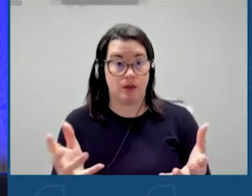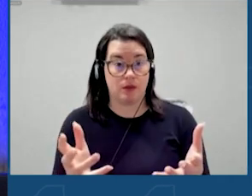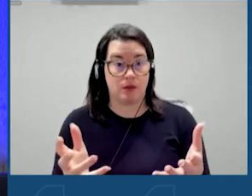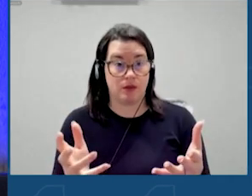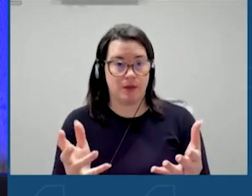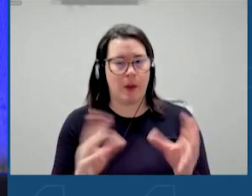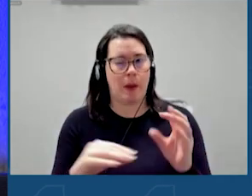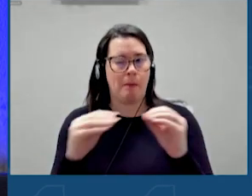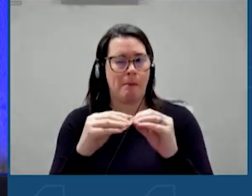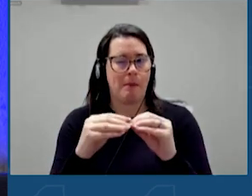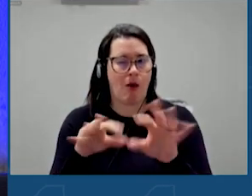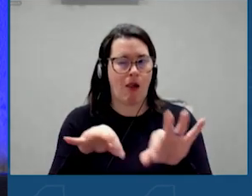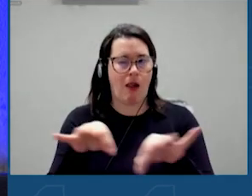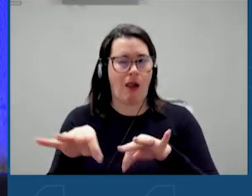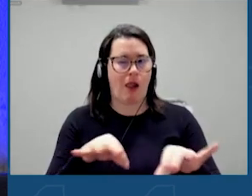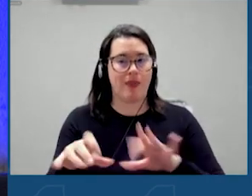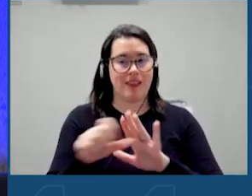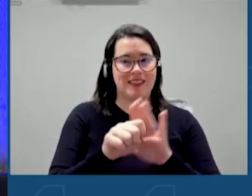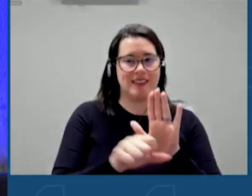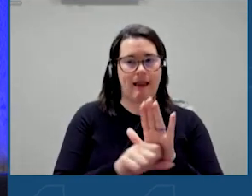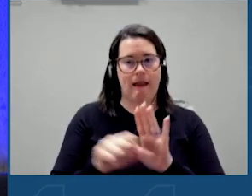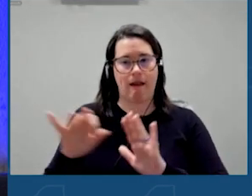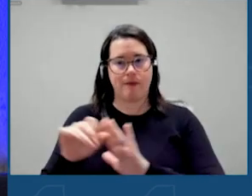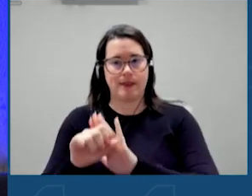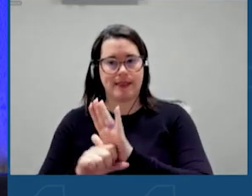revealed in my State of the State address.